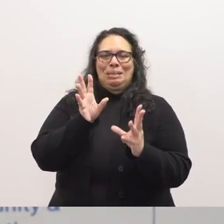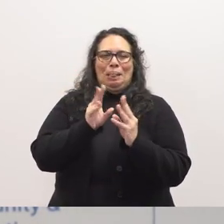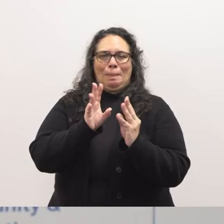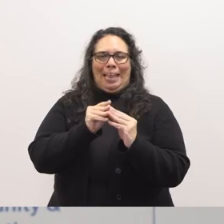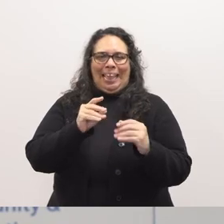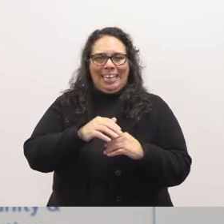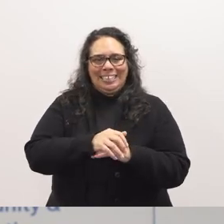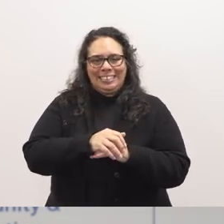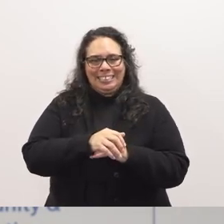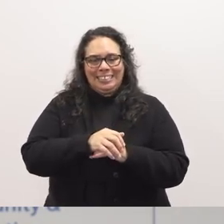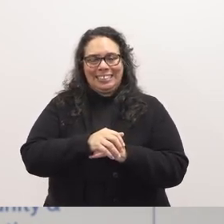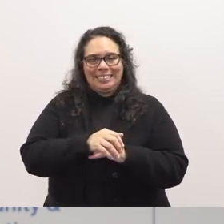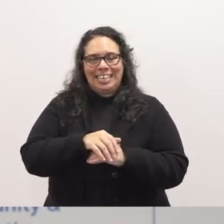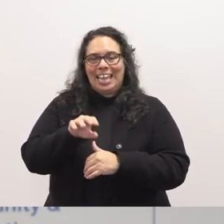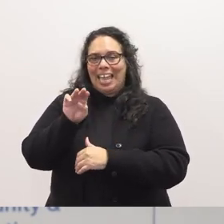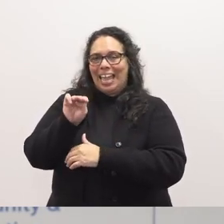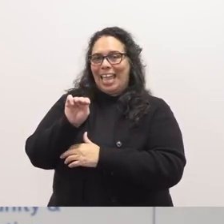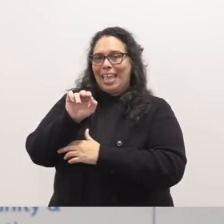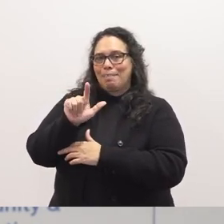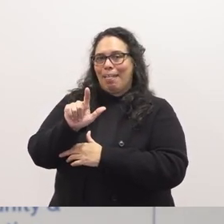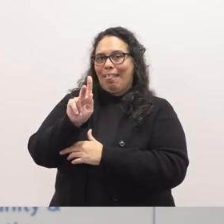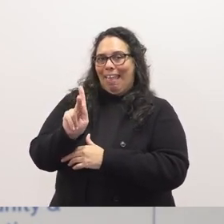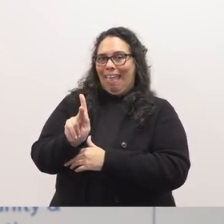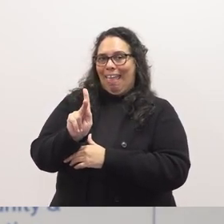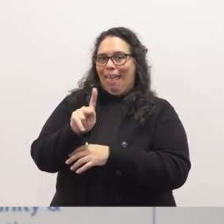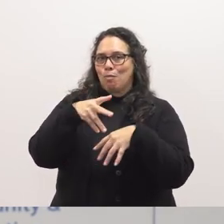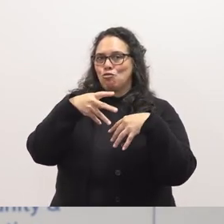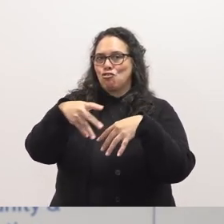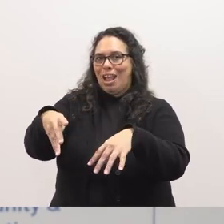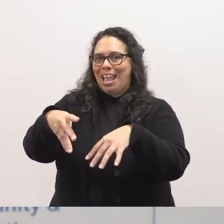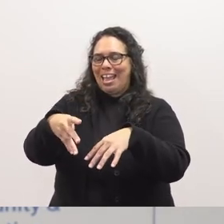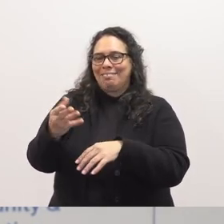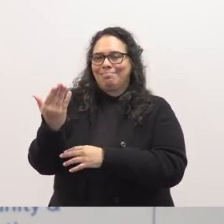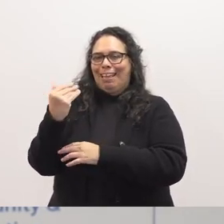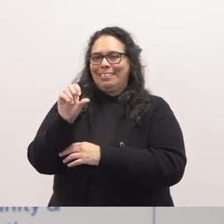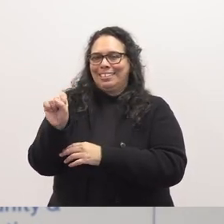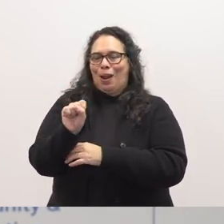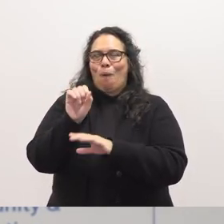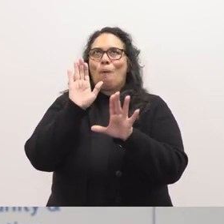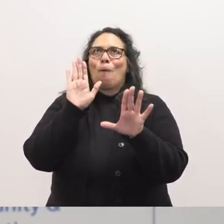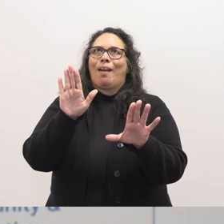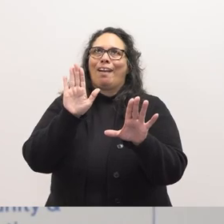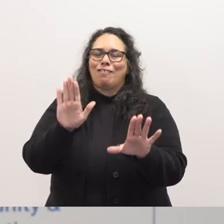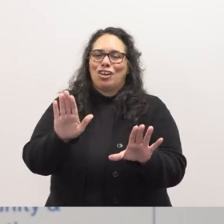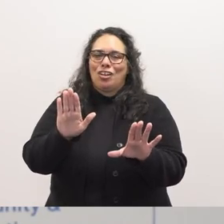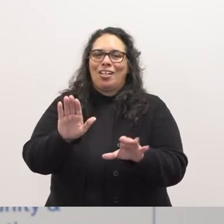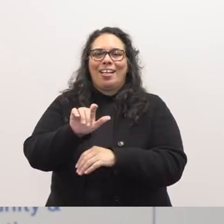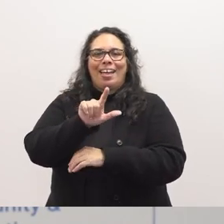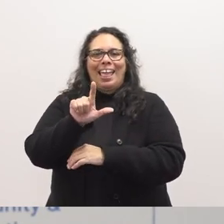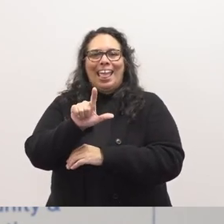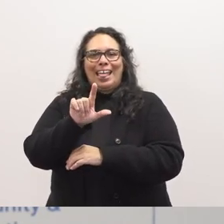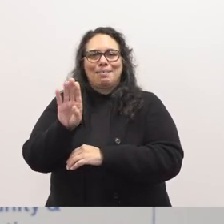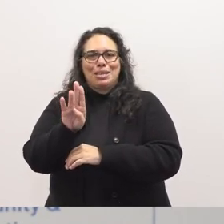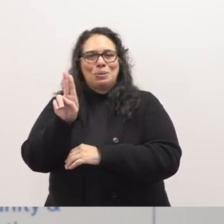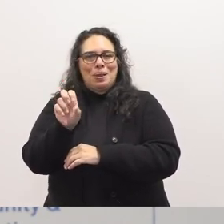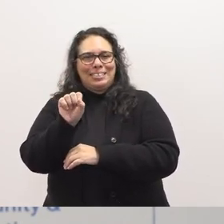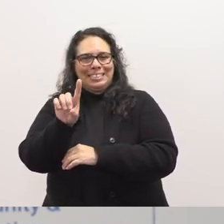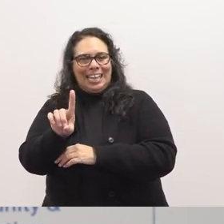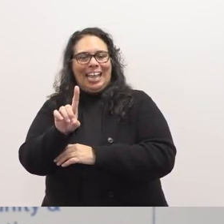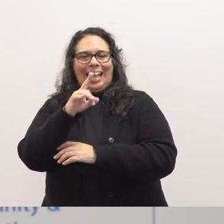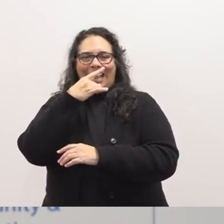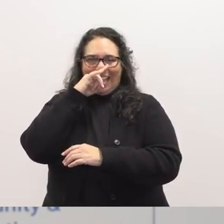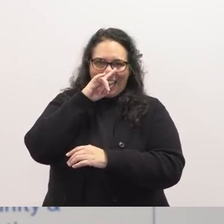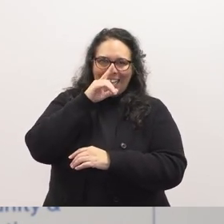And the MLK parade last Saturday was so wonderful. LBUS kids, parents, and